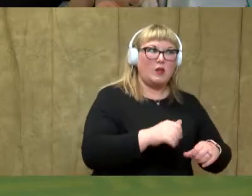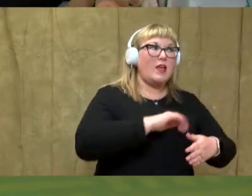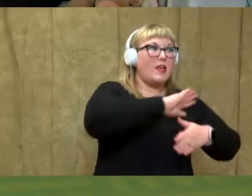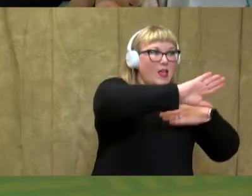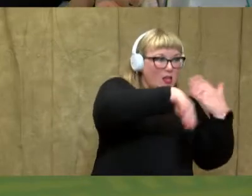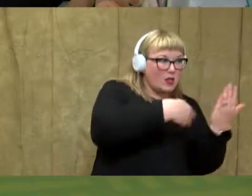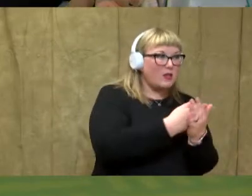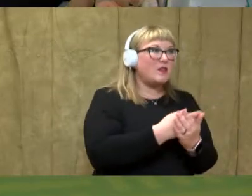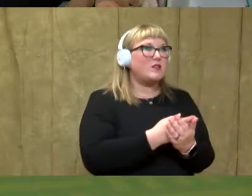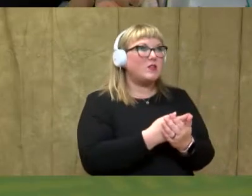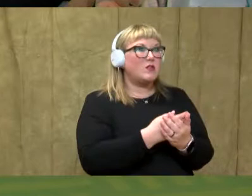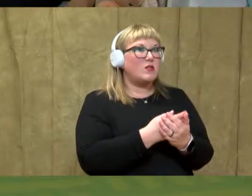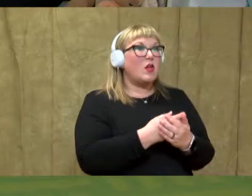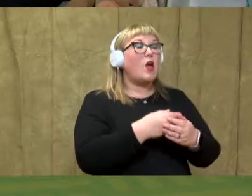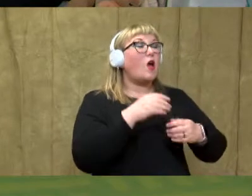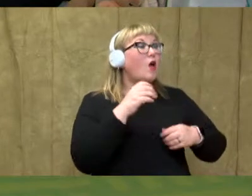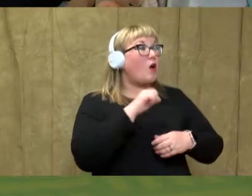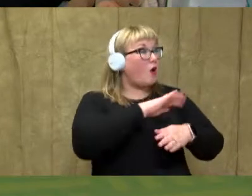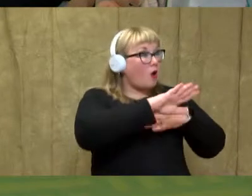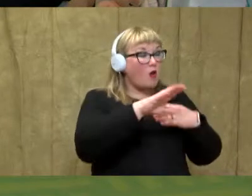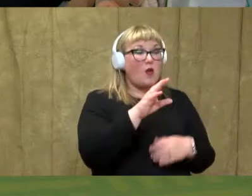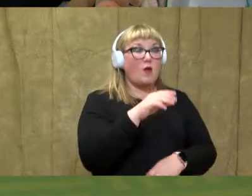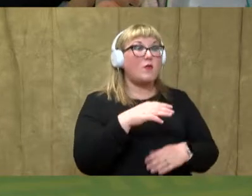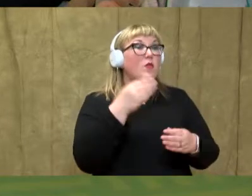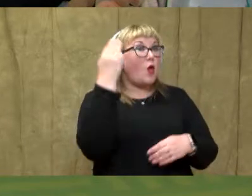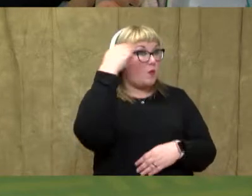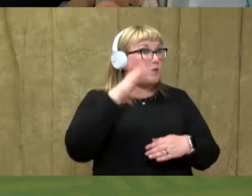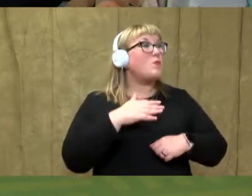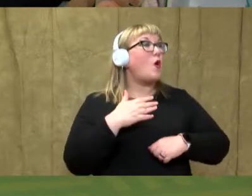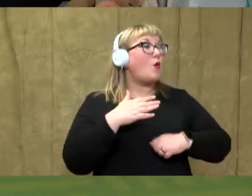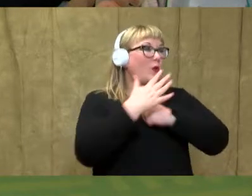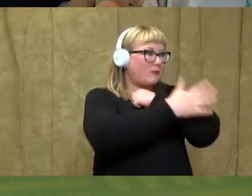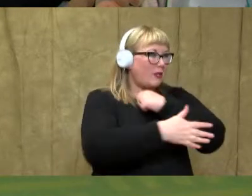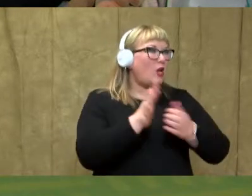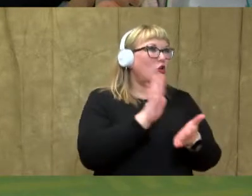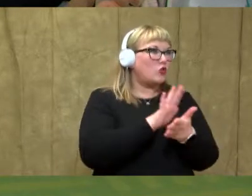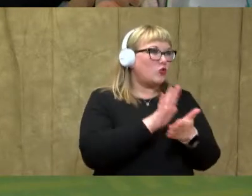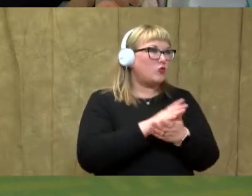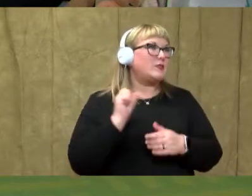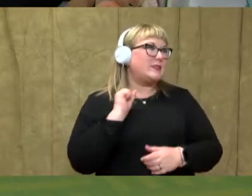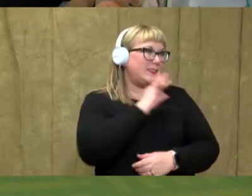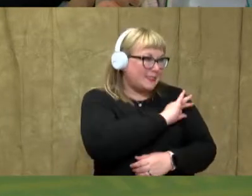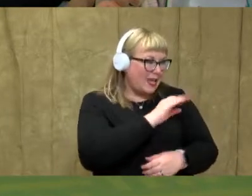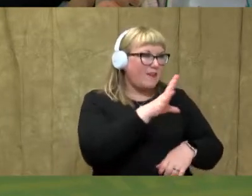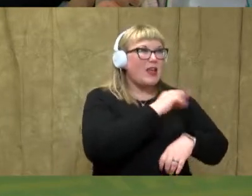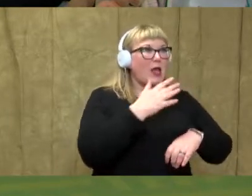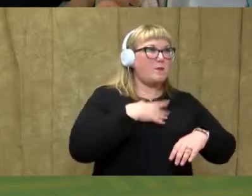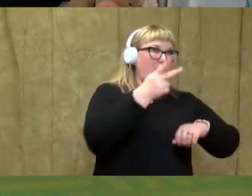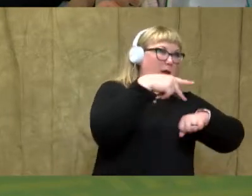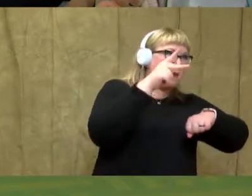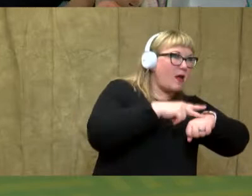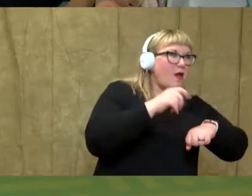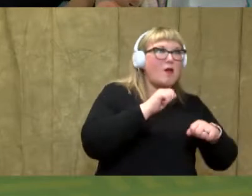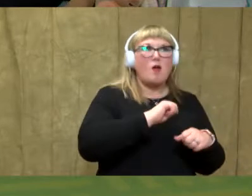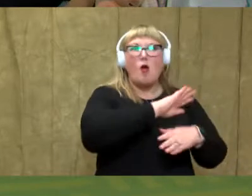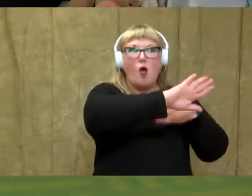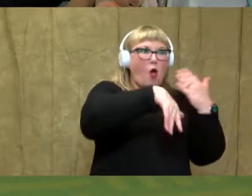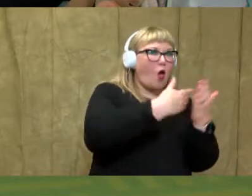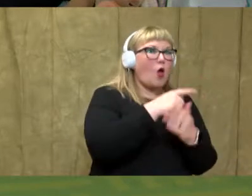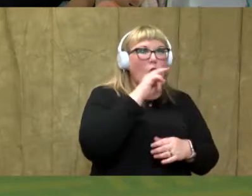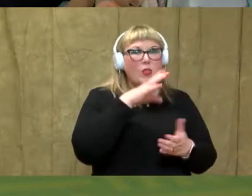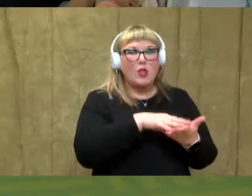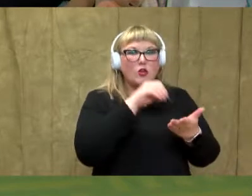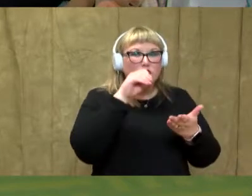the MCPSS family wish well thoughts, and my principal, and all my Casadeva family, all